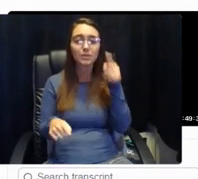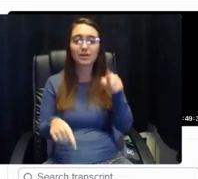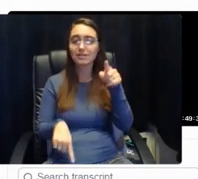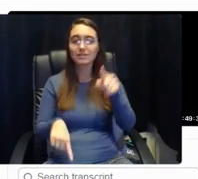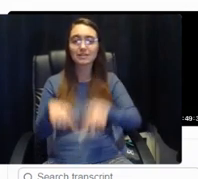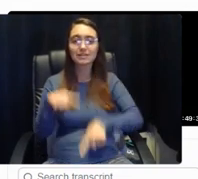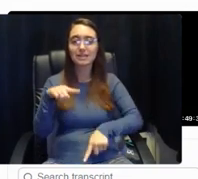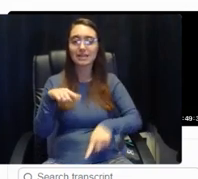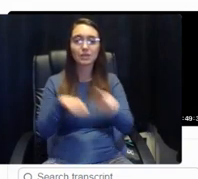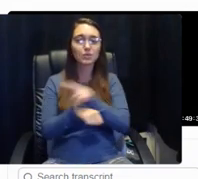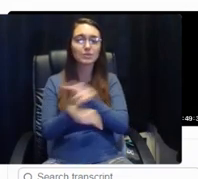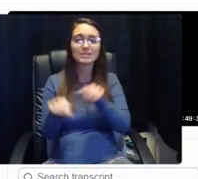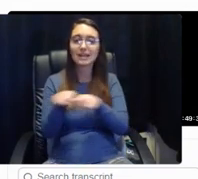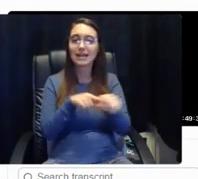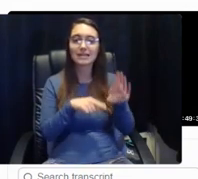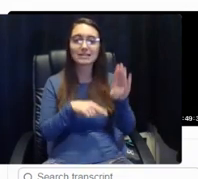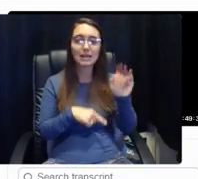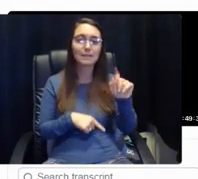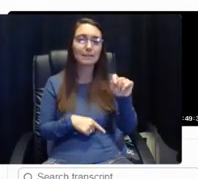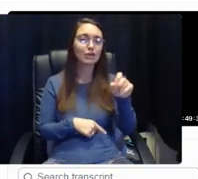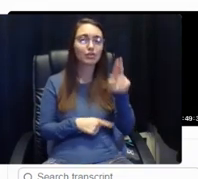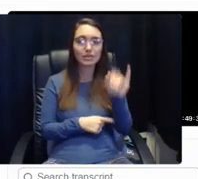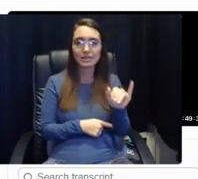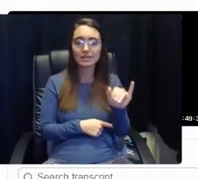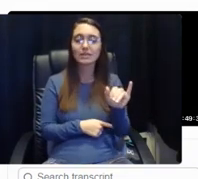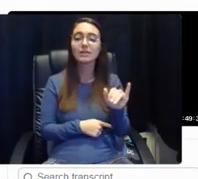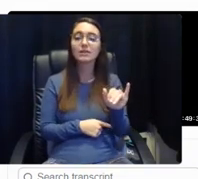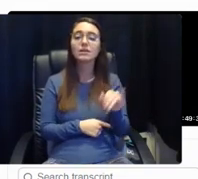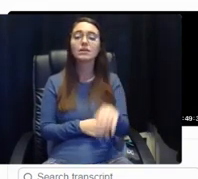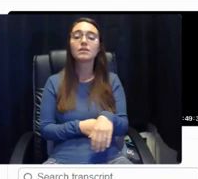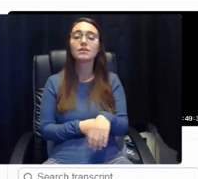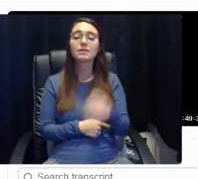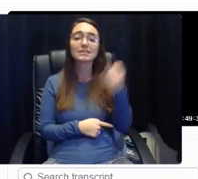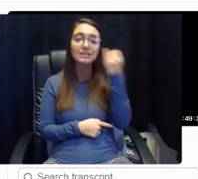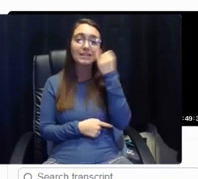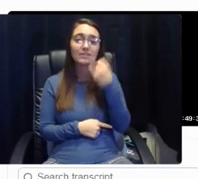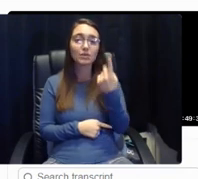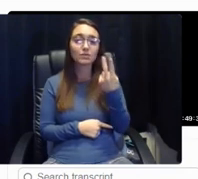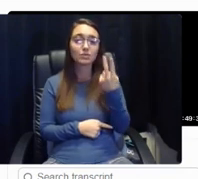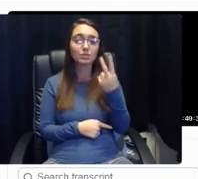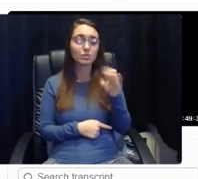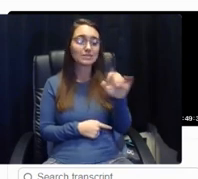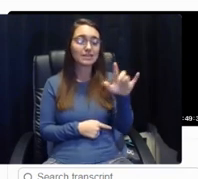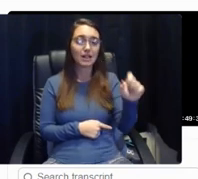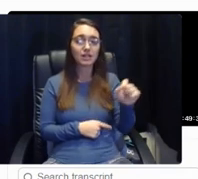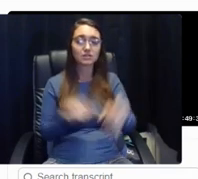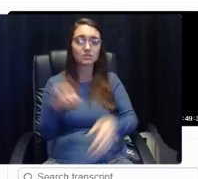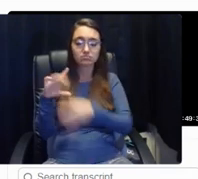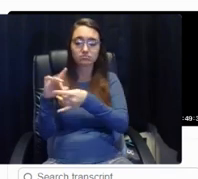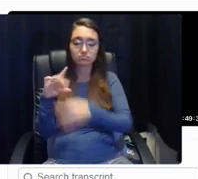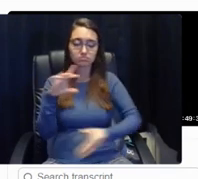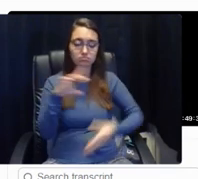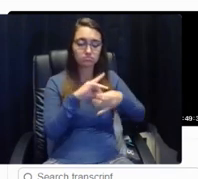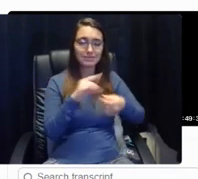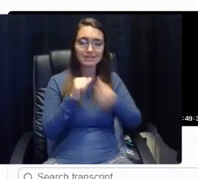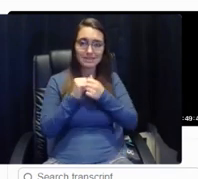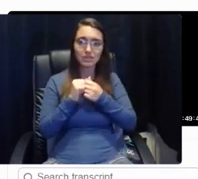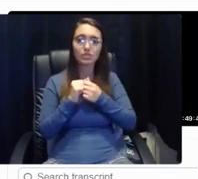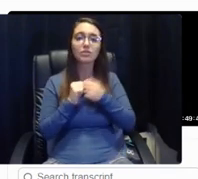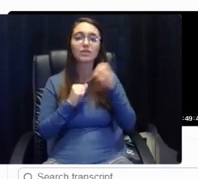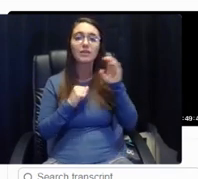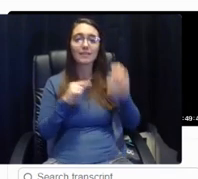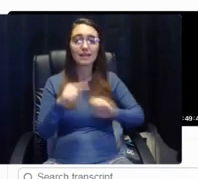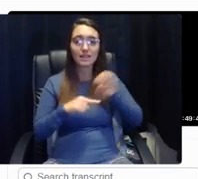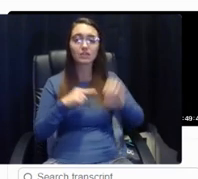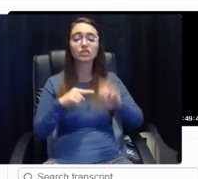as a battery. So what a battery means is when you connect the two cells together, the electron will keep